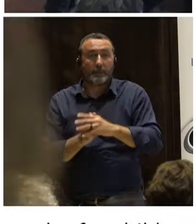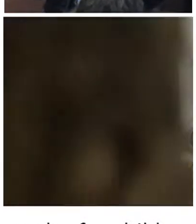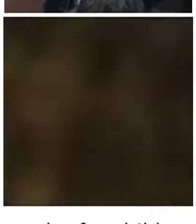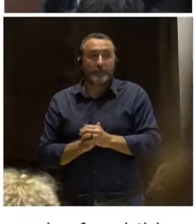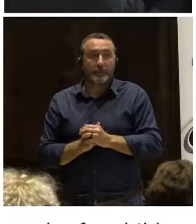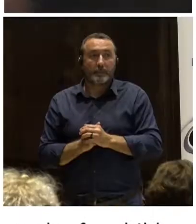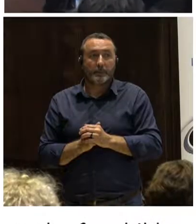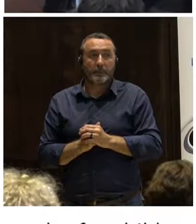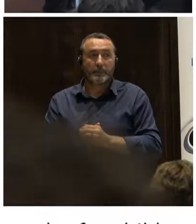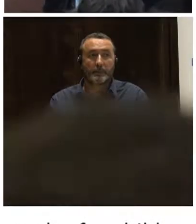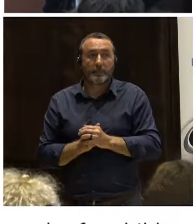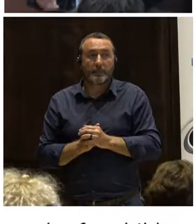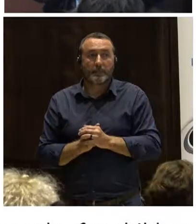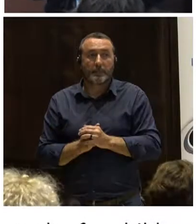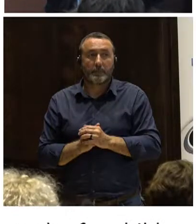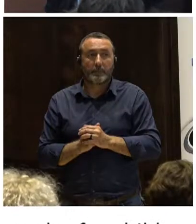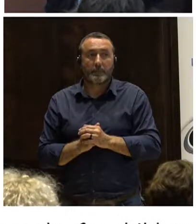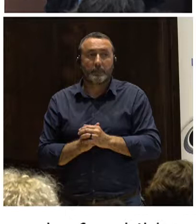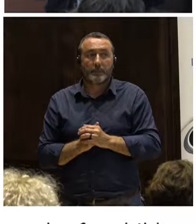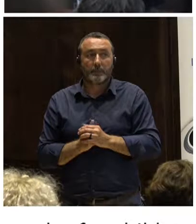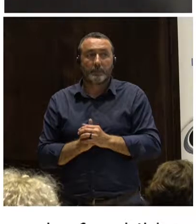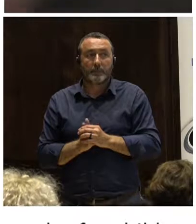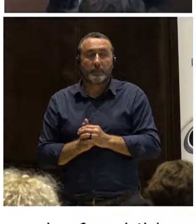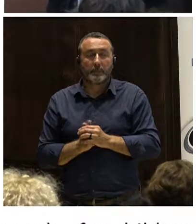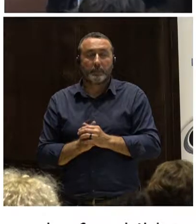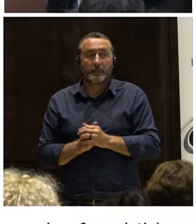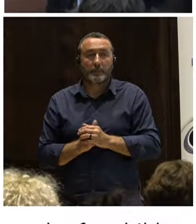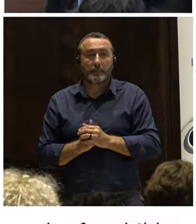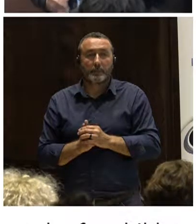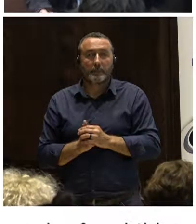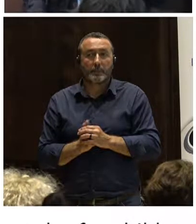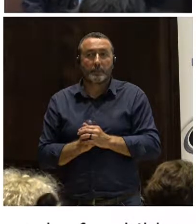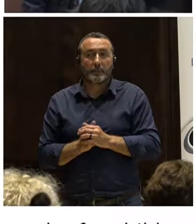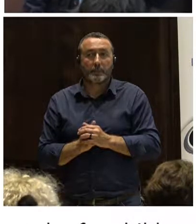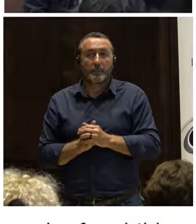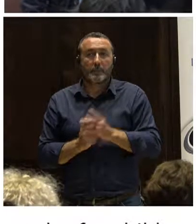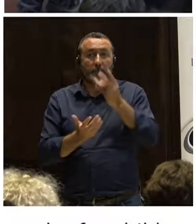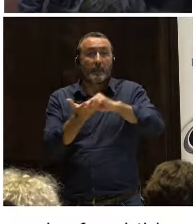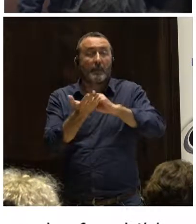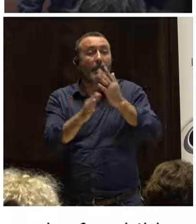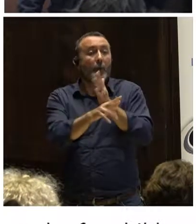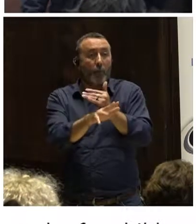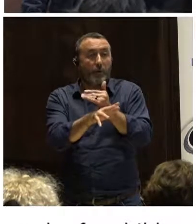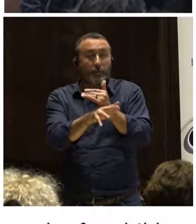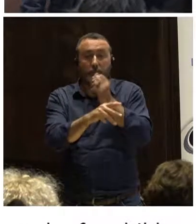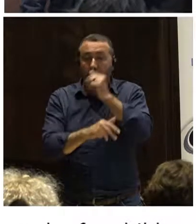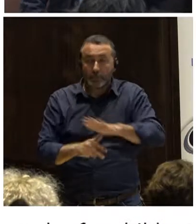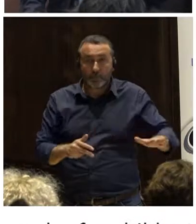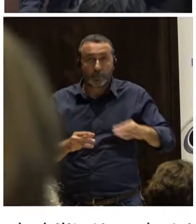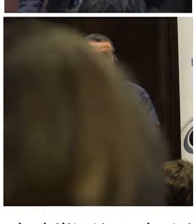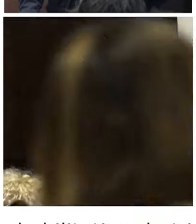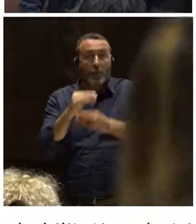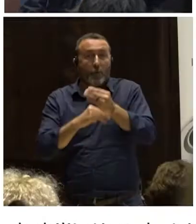play usually is something free that children naturally do, but many children